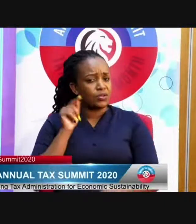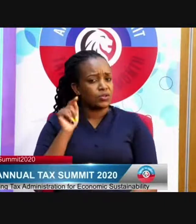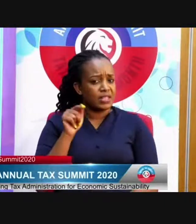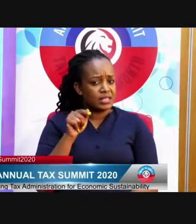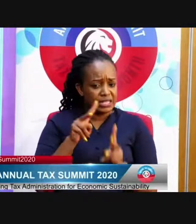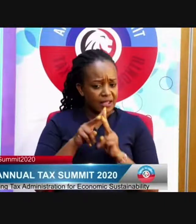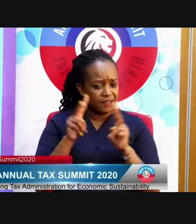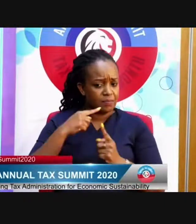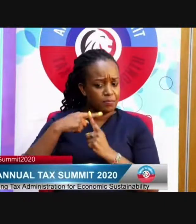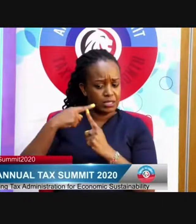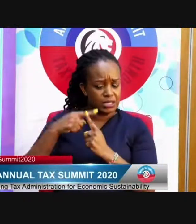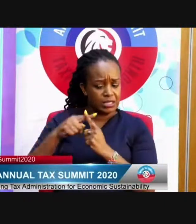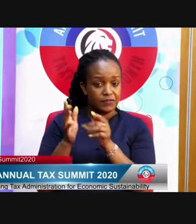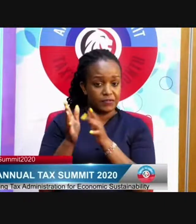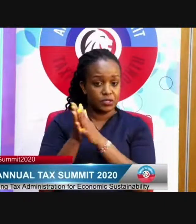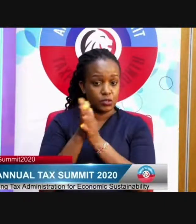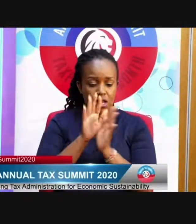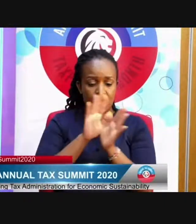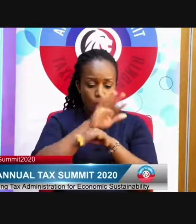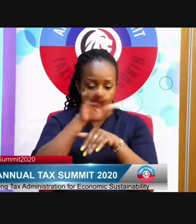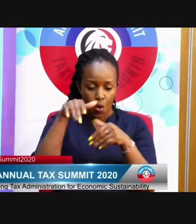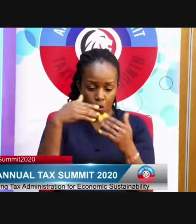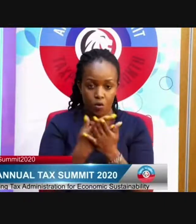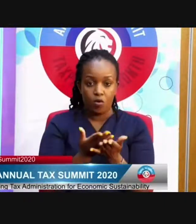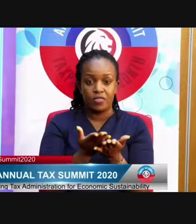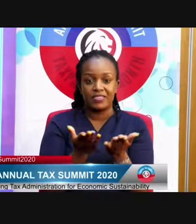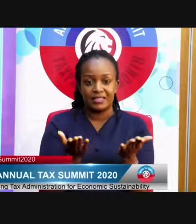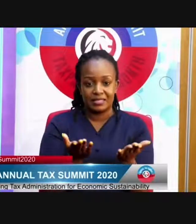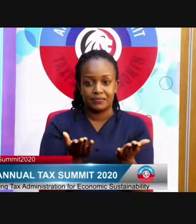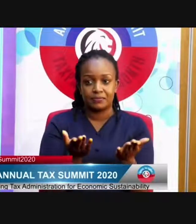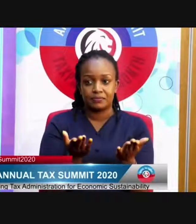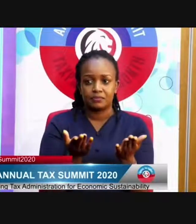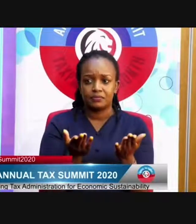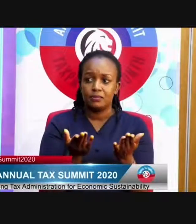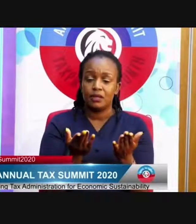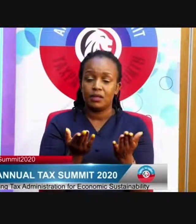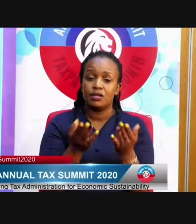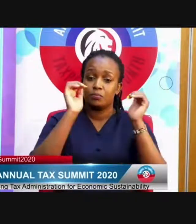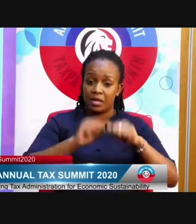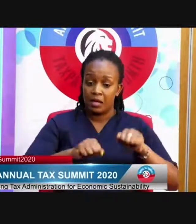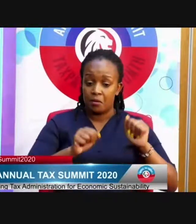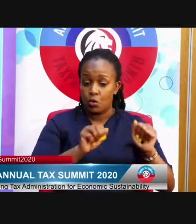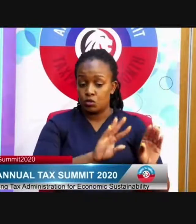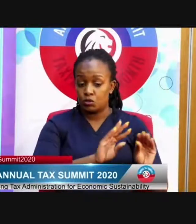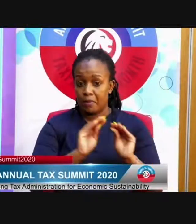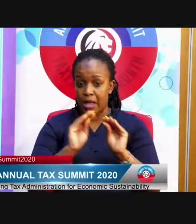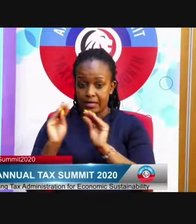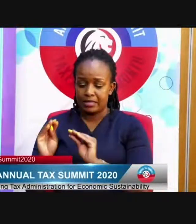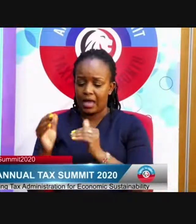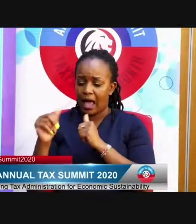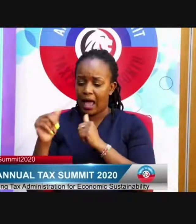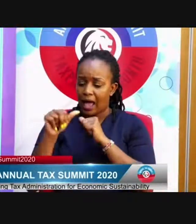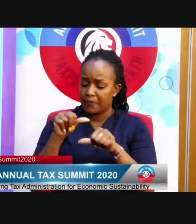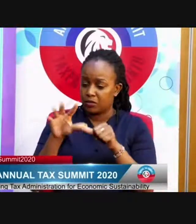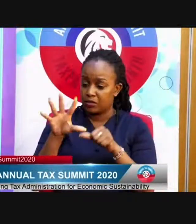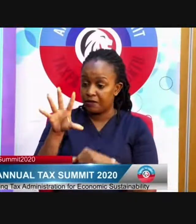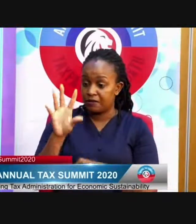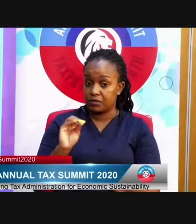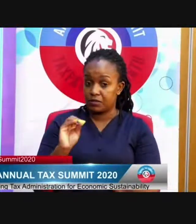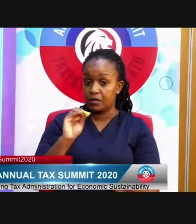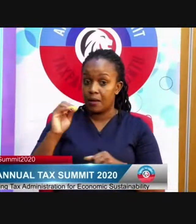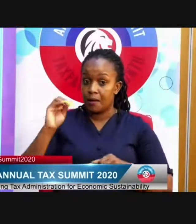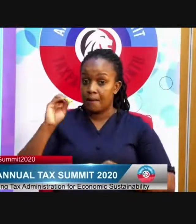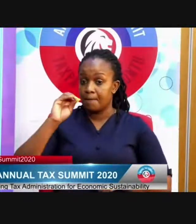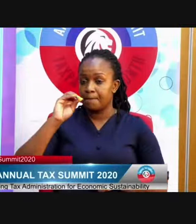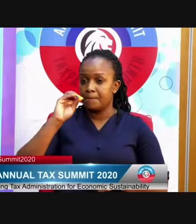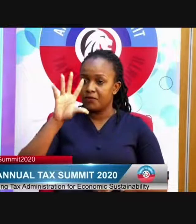this whole thing, that we have been able to migrate almost 50% of those people that would have been coming into the